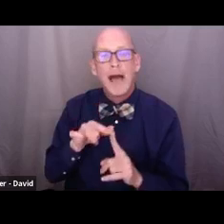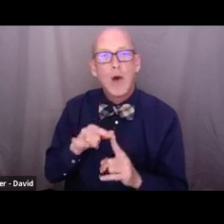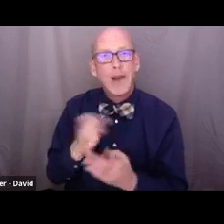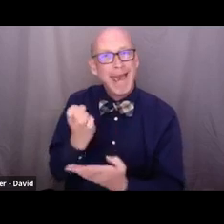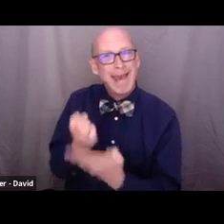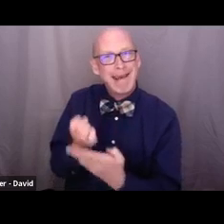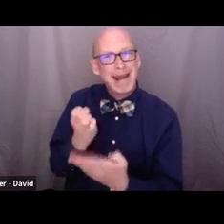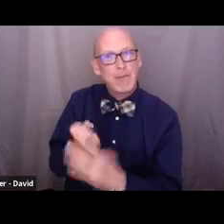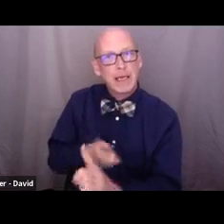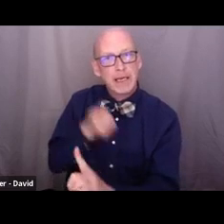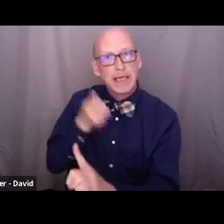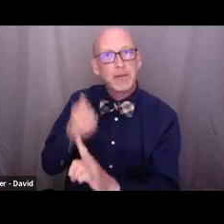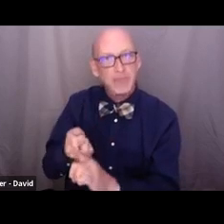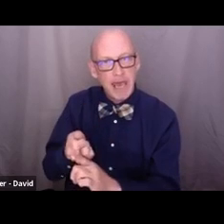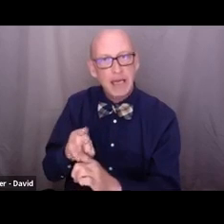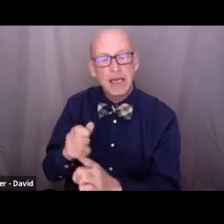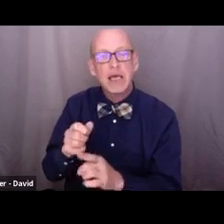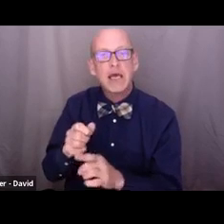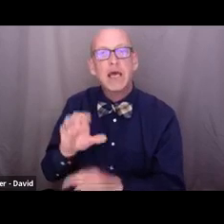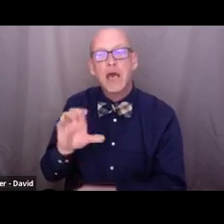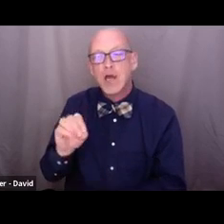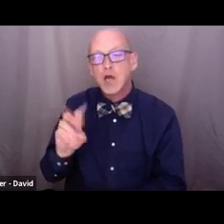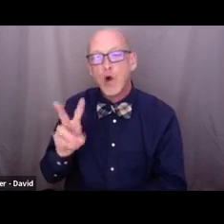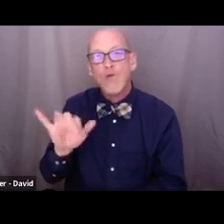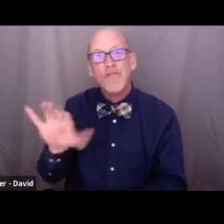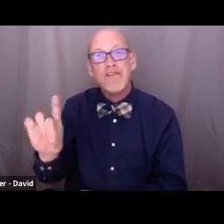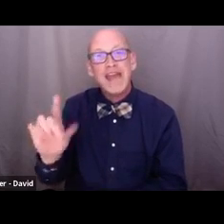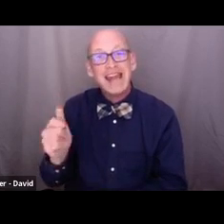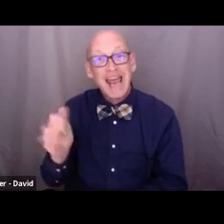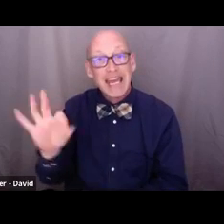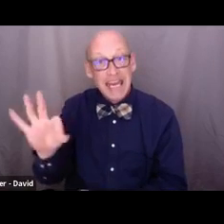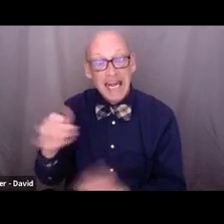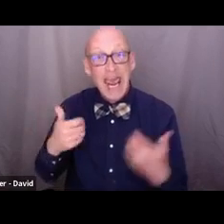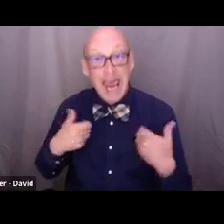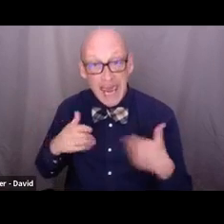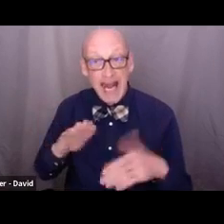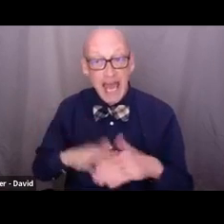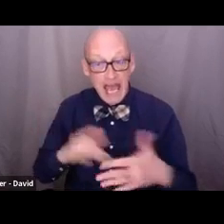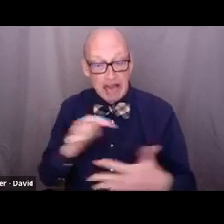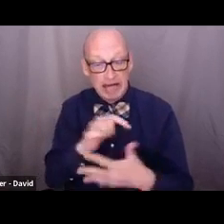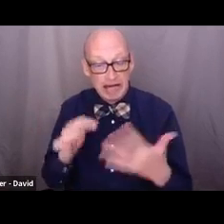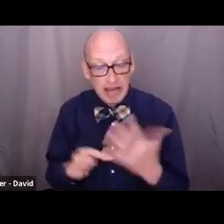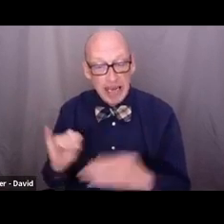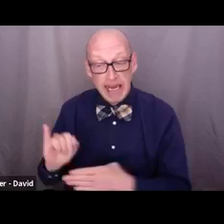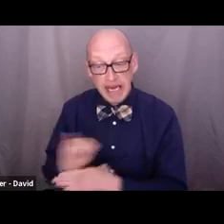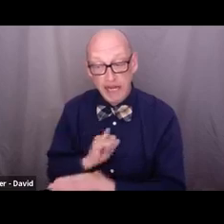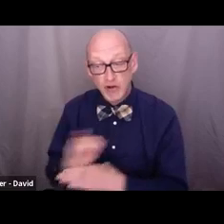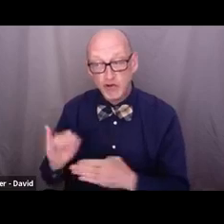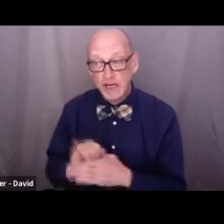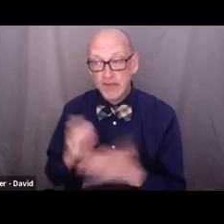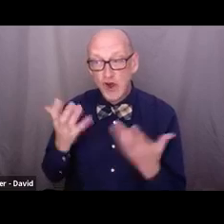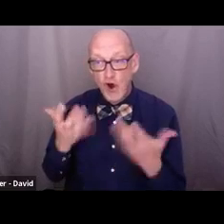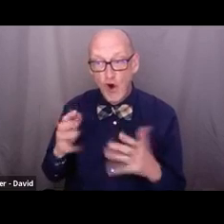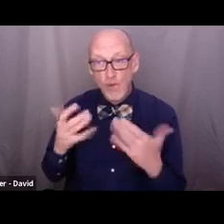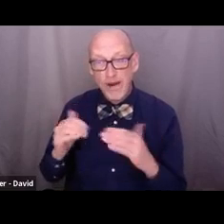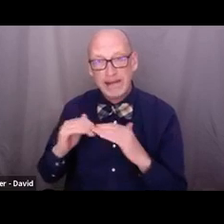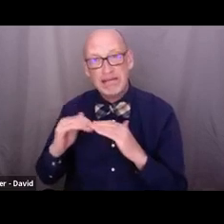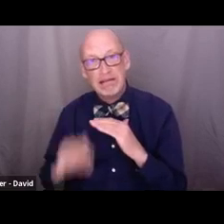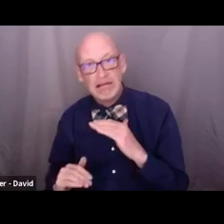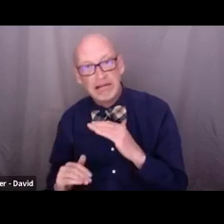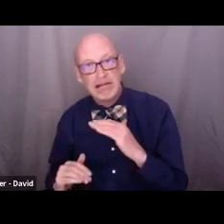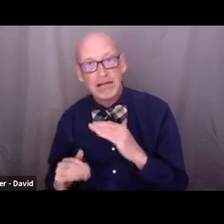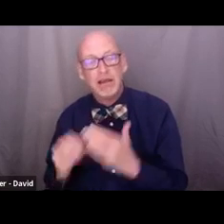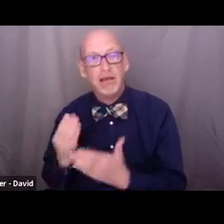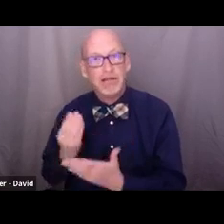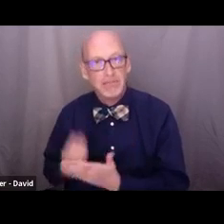economic impact that coronavirus and COVID-19 has had on these industries that were already perhaps undercapitalized